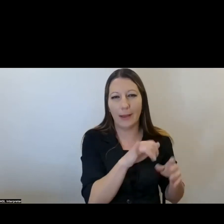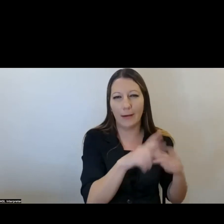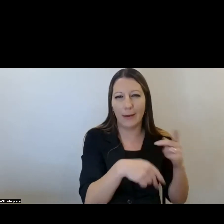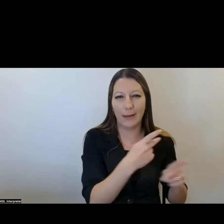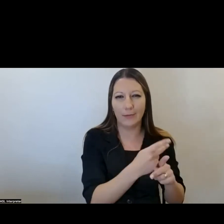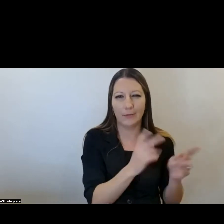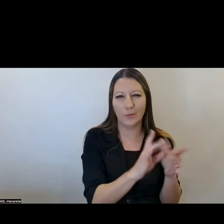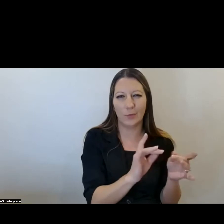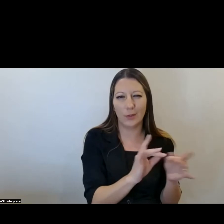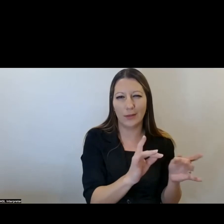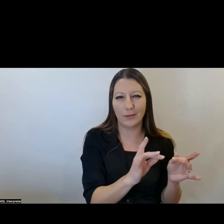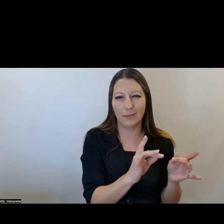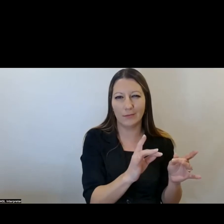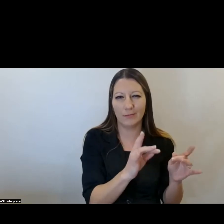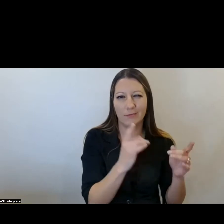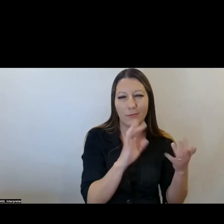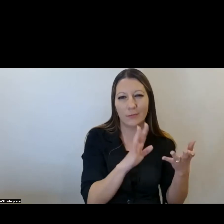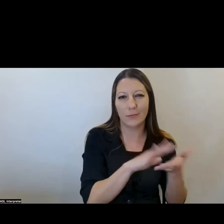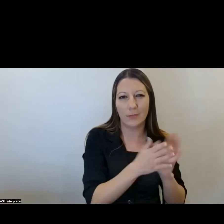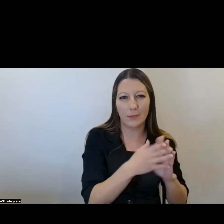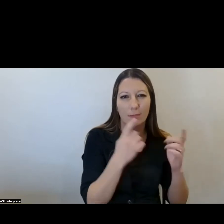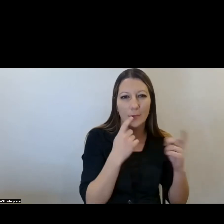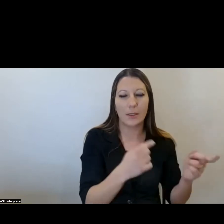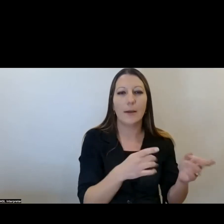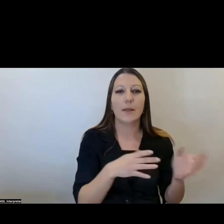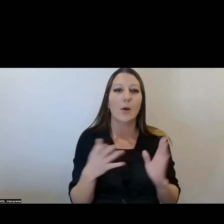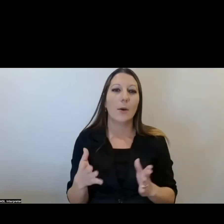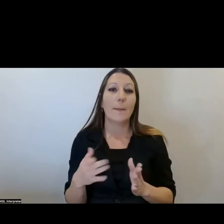to read you a sonnet series.